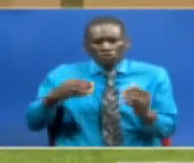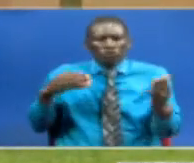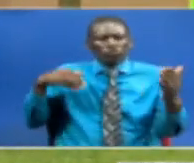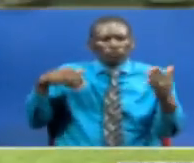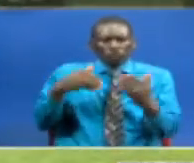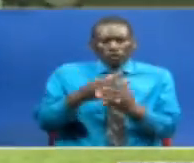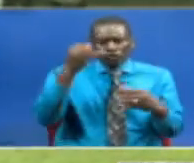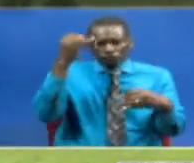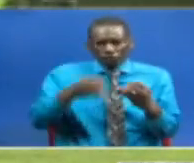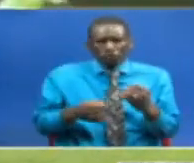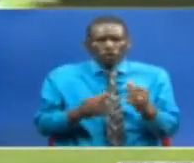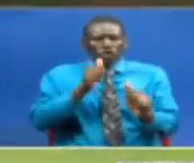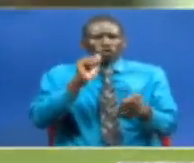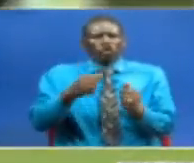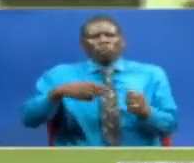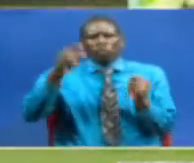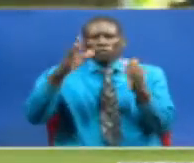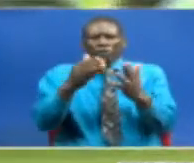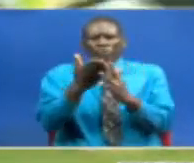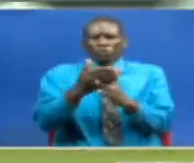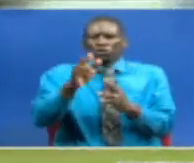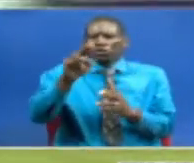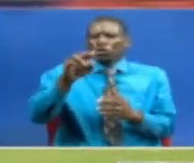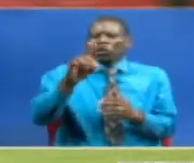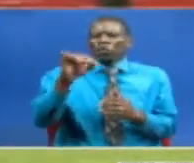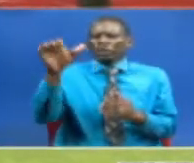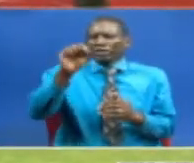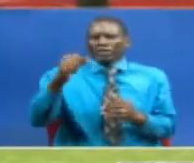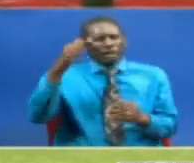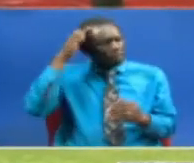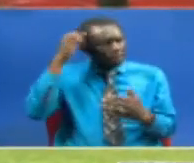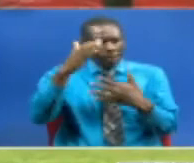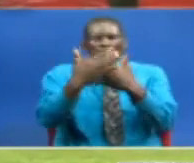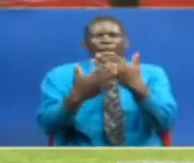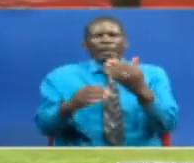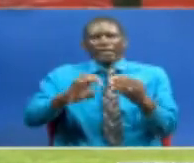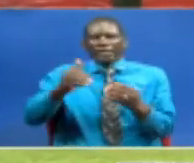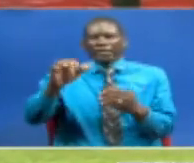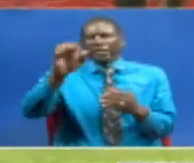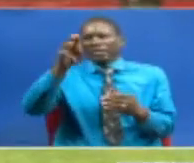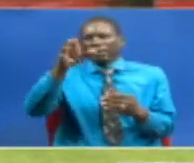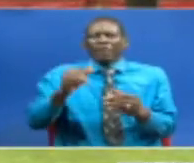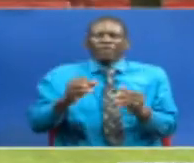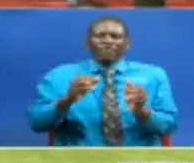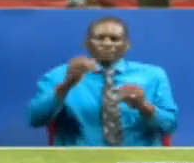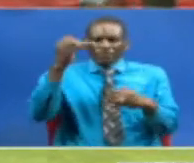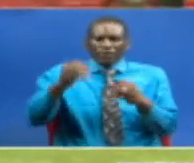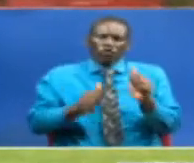they will take on the winner between Nondescripts and Black Blood in the other semi-final clash.